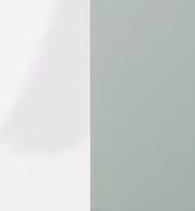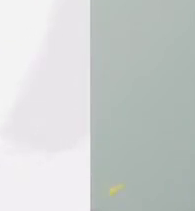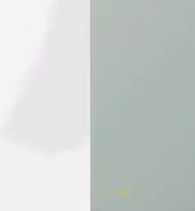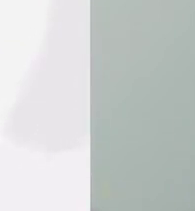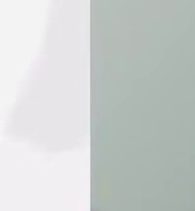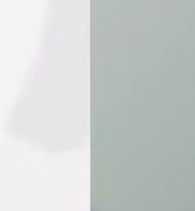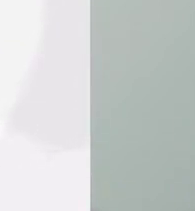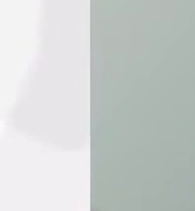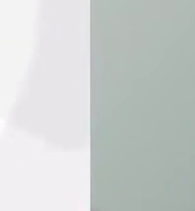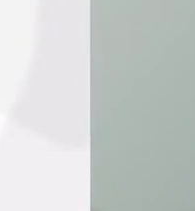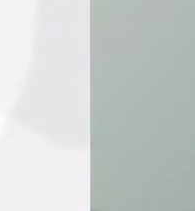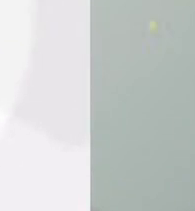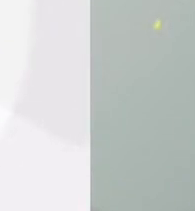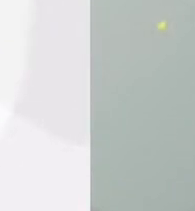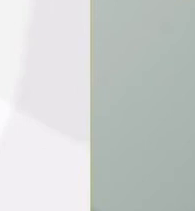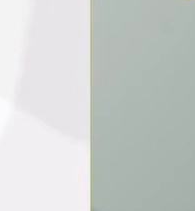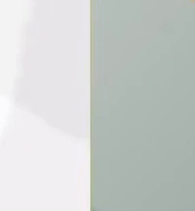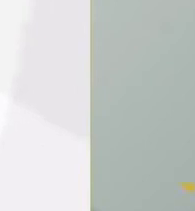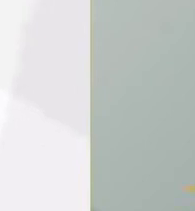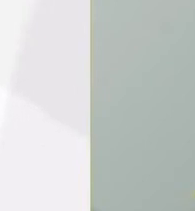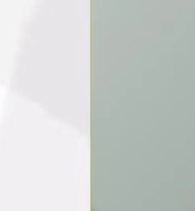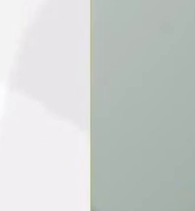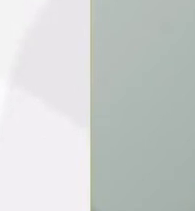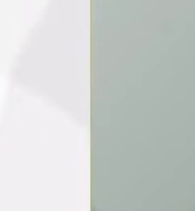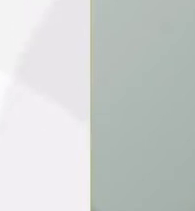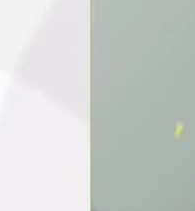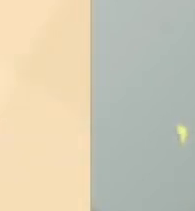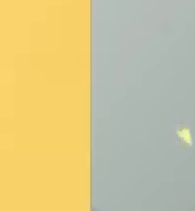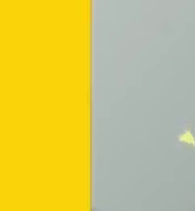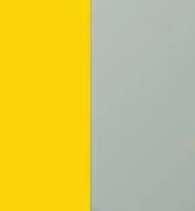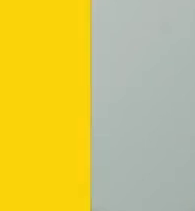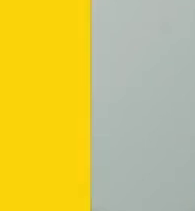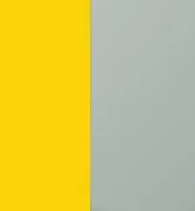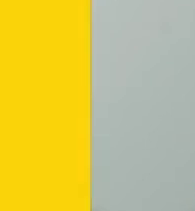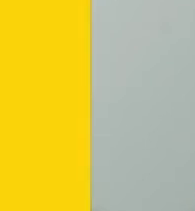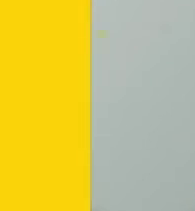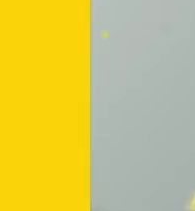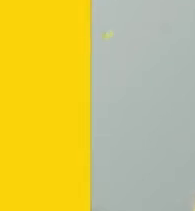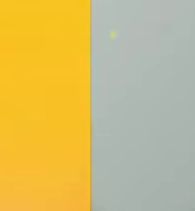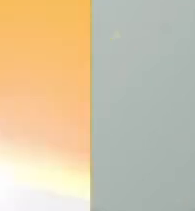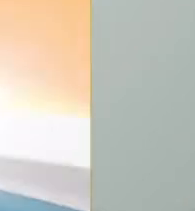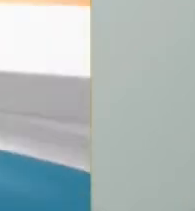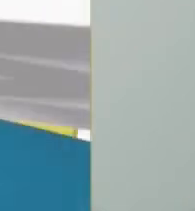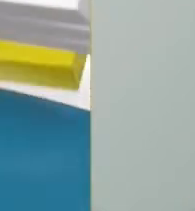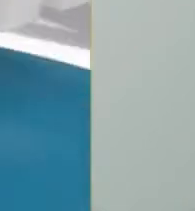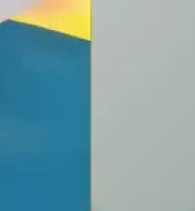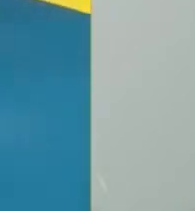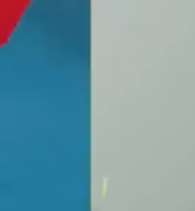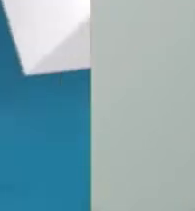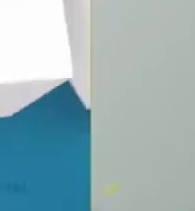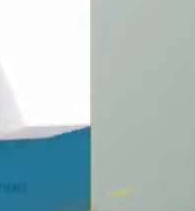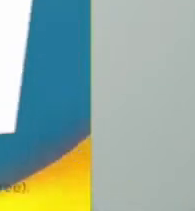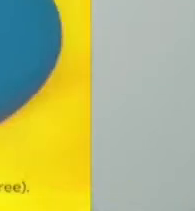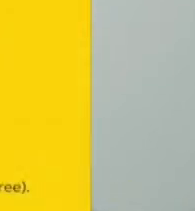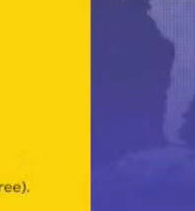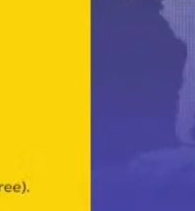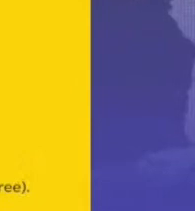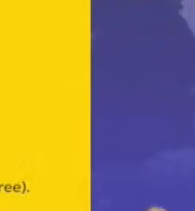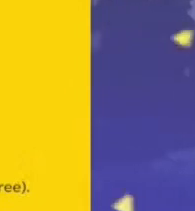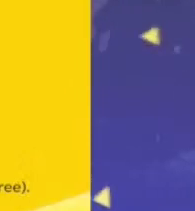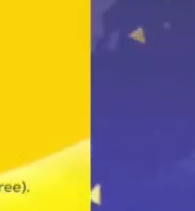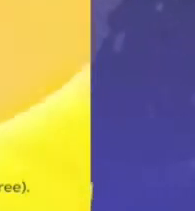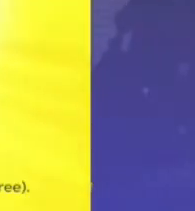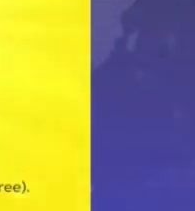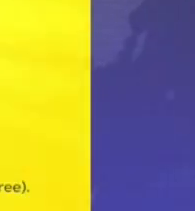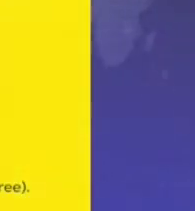airtime, buy bundles, or pay for MTN subscription services. Everywhere you go, MTN.